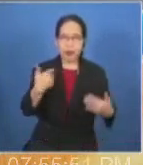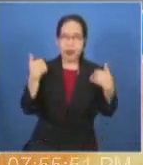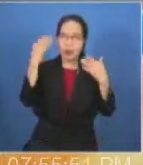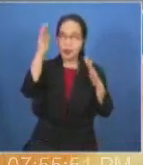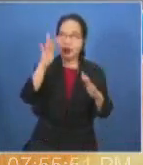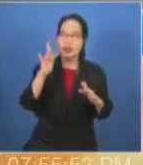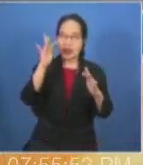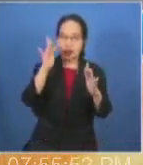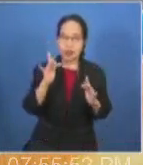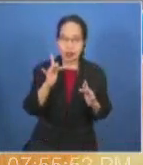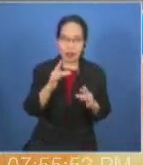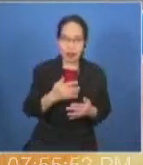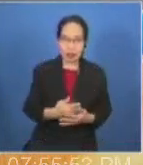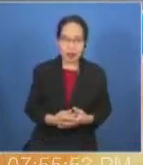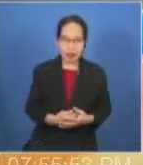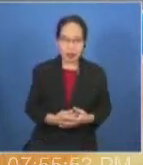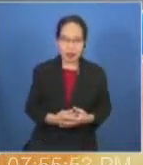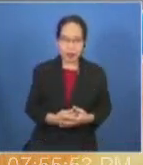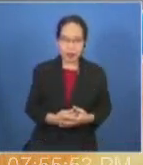Lord, please have mercy.